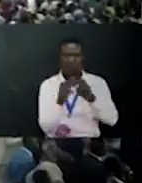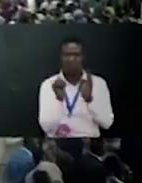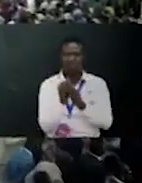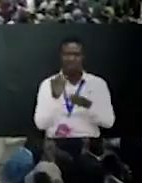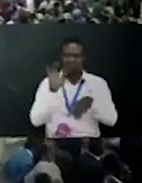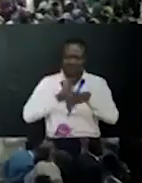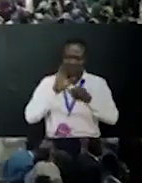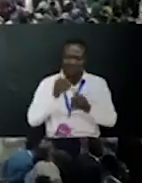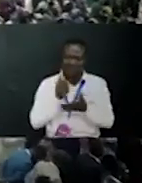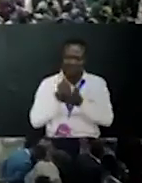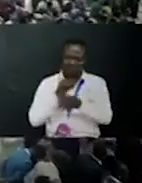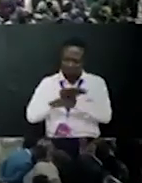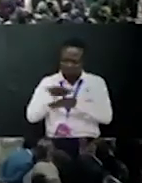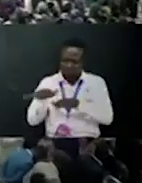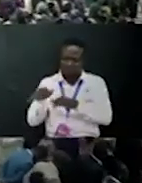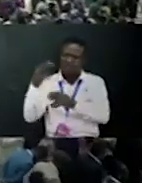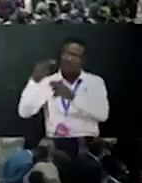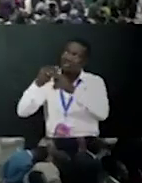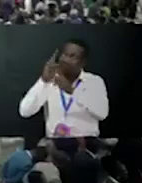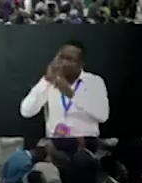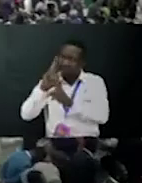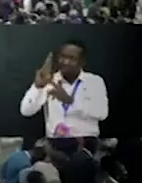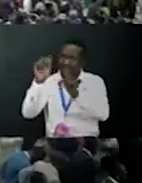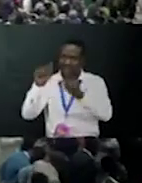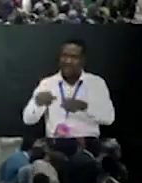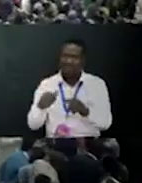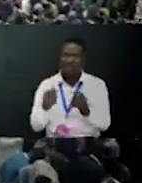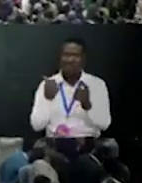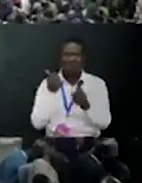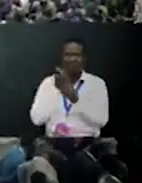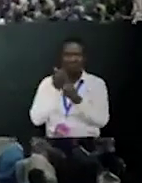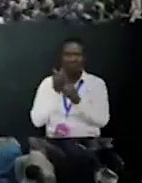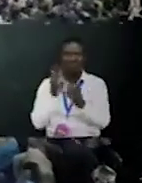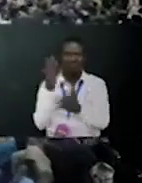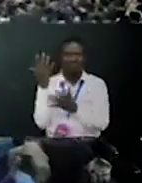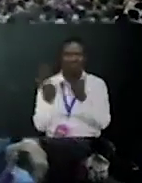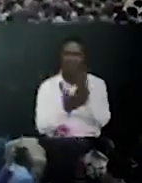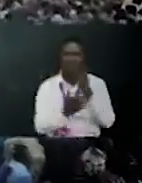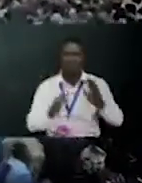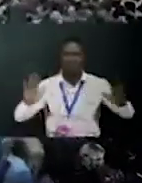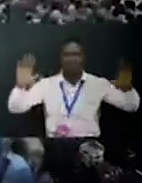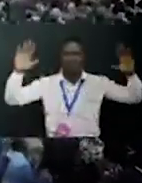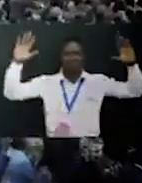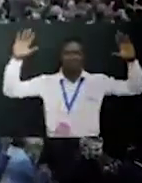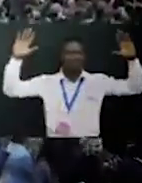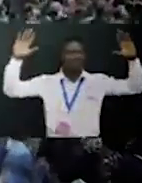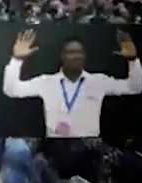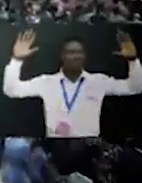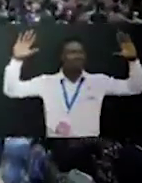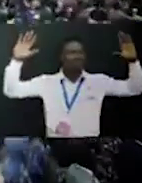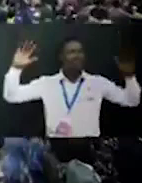around for his name to be honored. Shall we lift up our hands? Let the